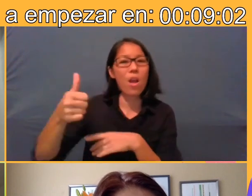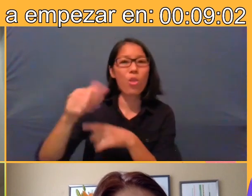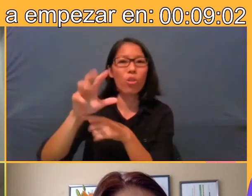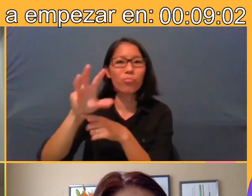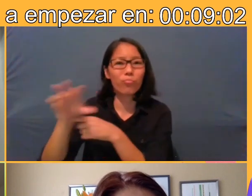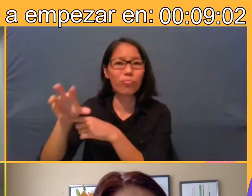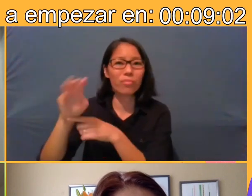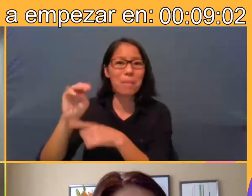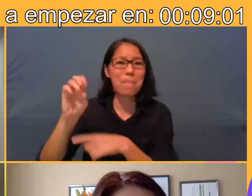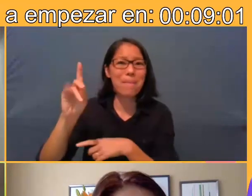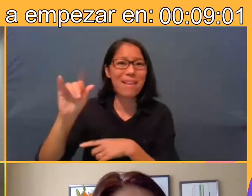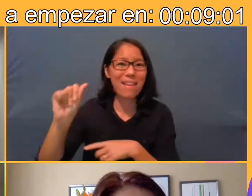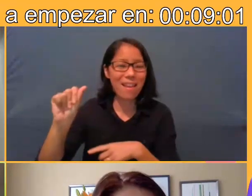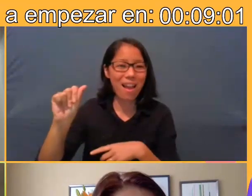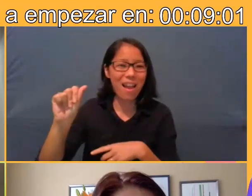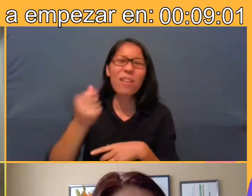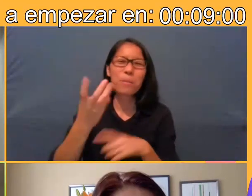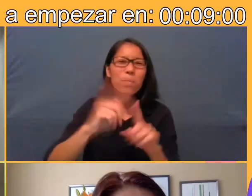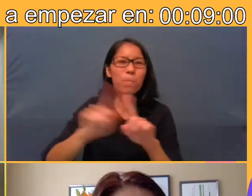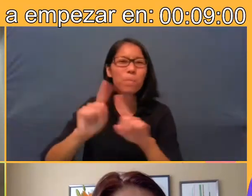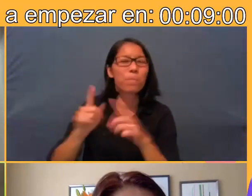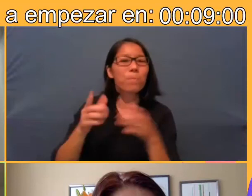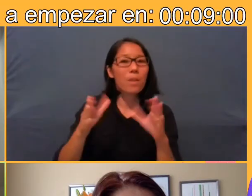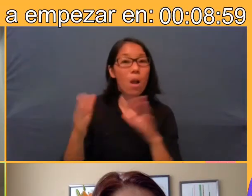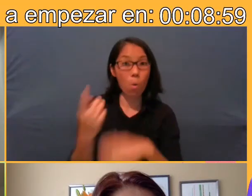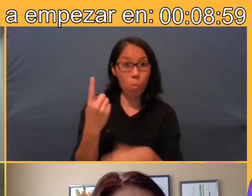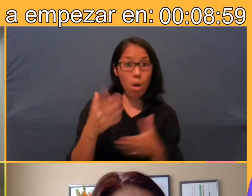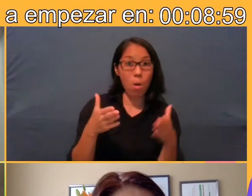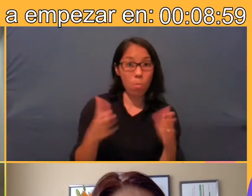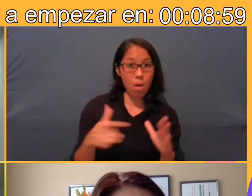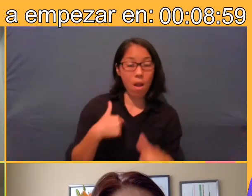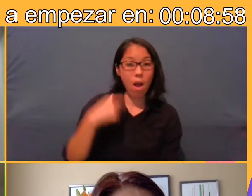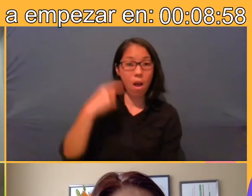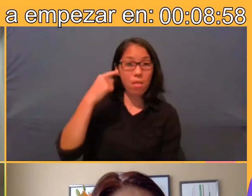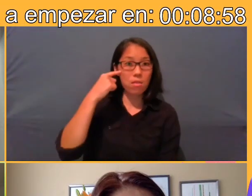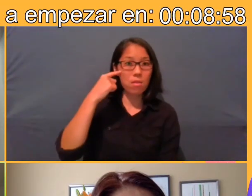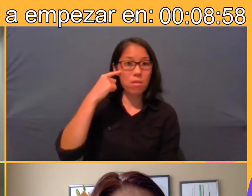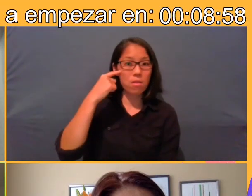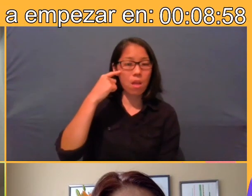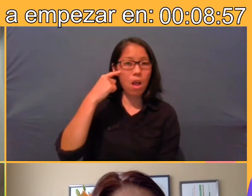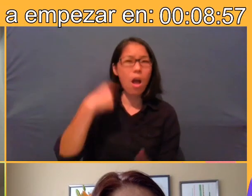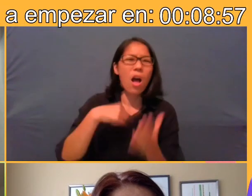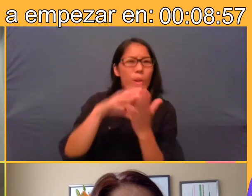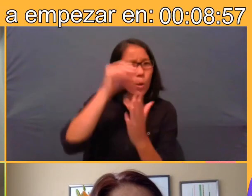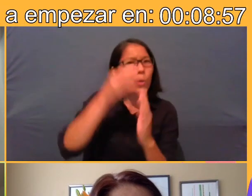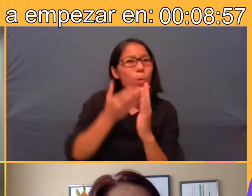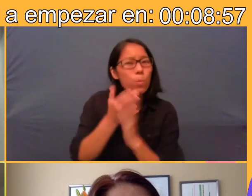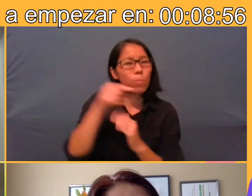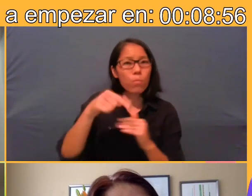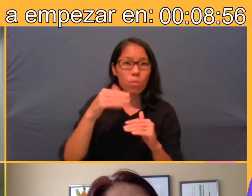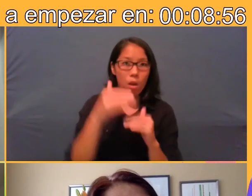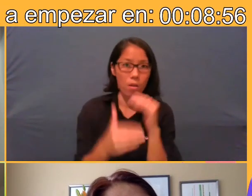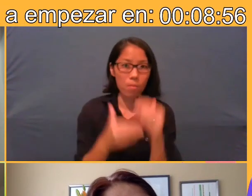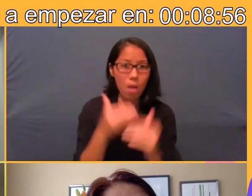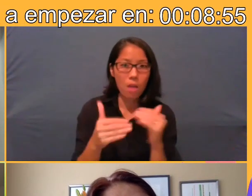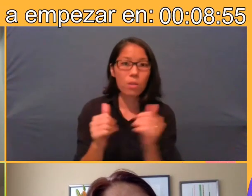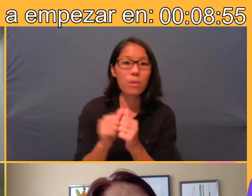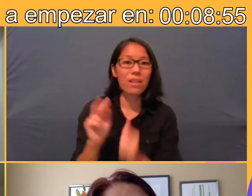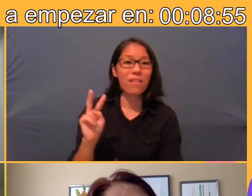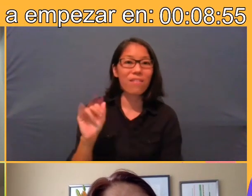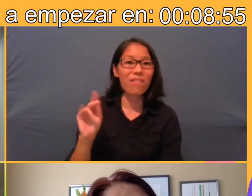in a couple of ways, but one way I think that the way that I've come to really learn through this process with Vicky's piece is